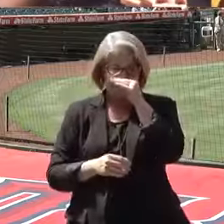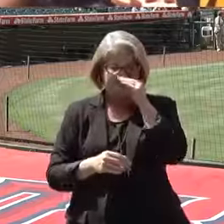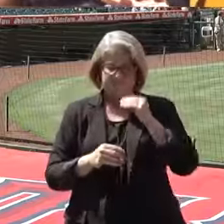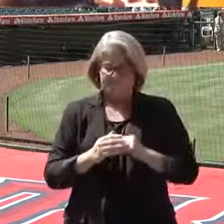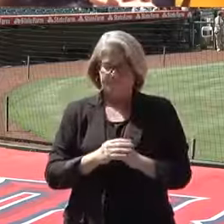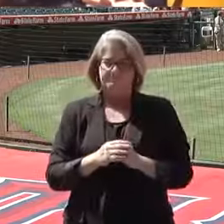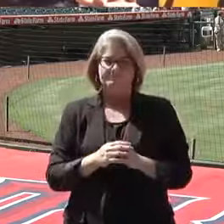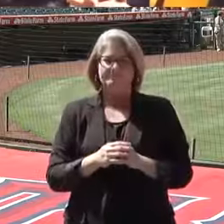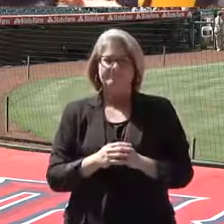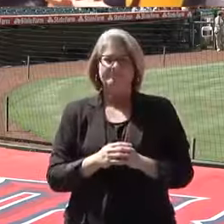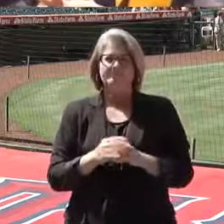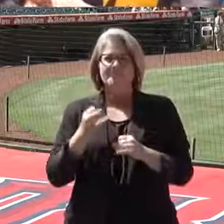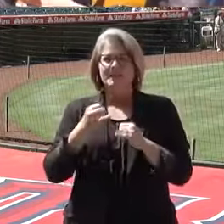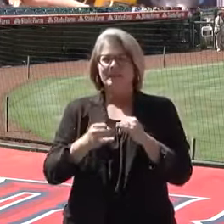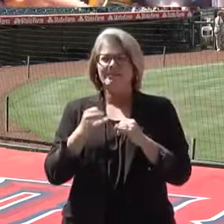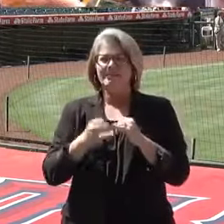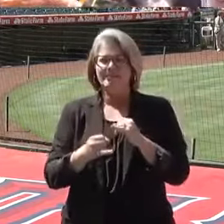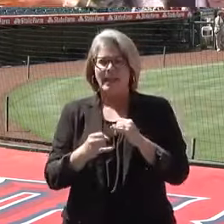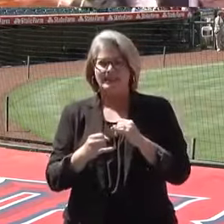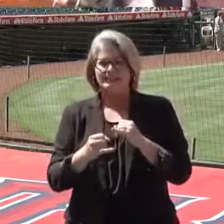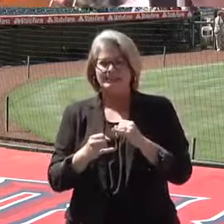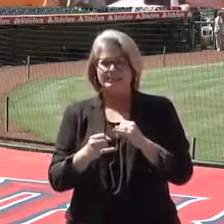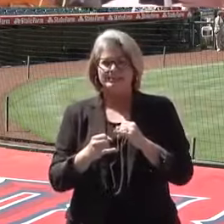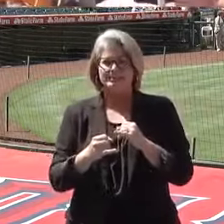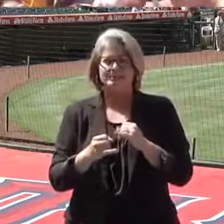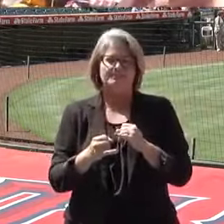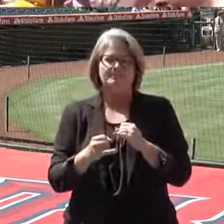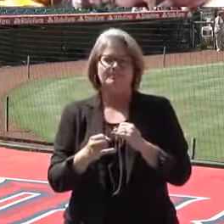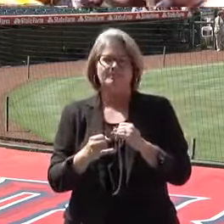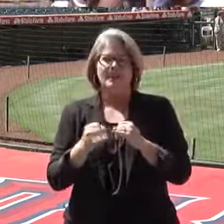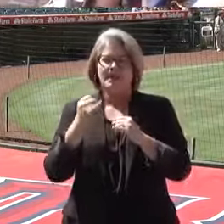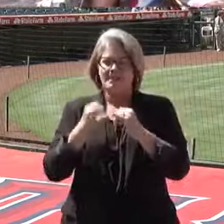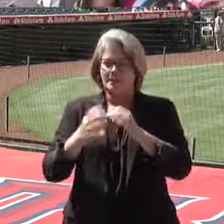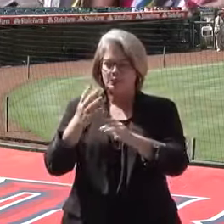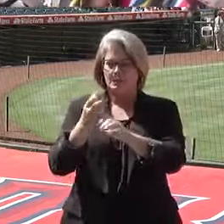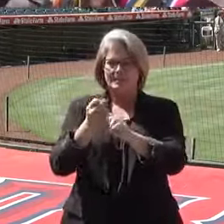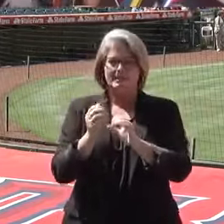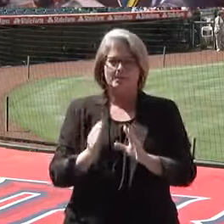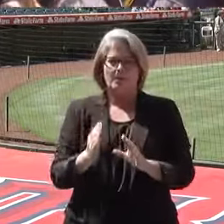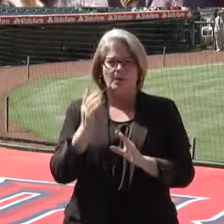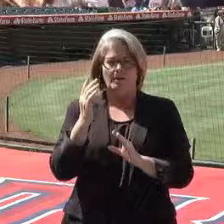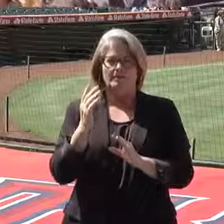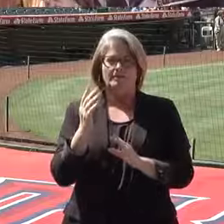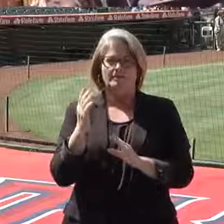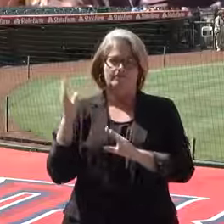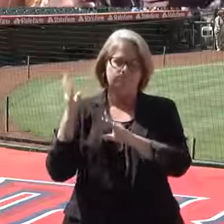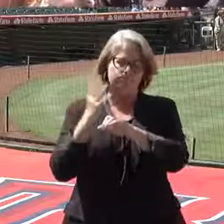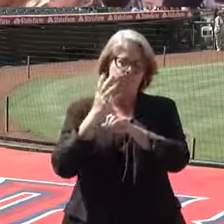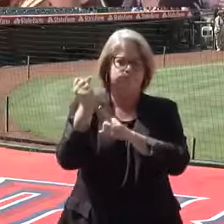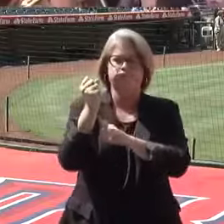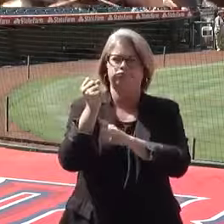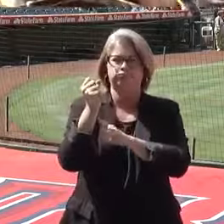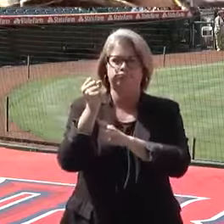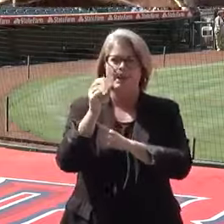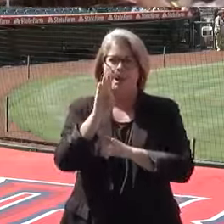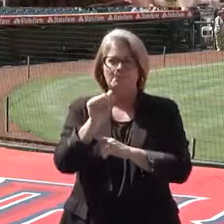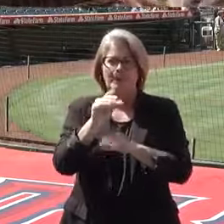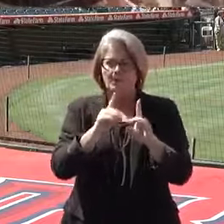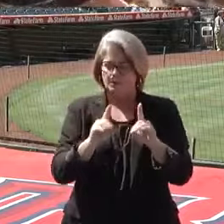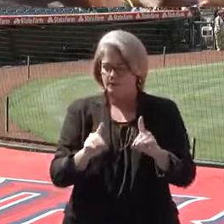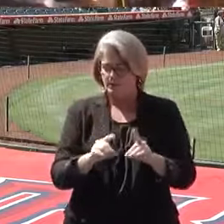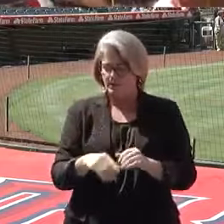Lastly, our final outstanding baccalaureate recipient is Hui Fan from the Department of